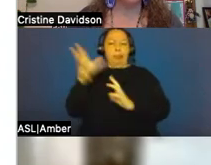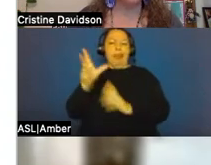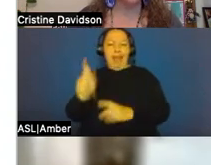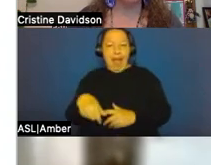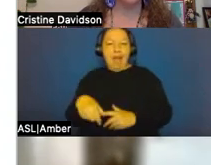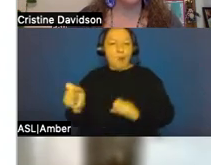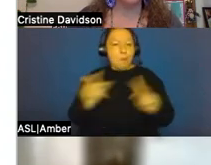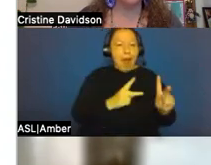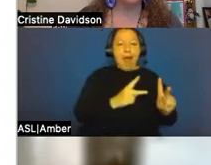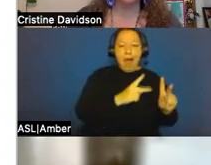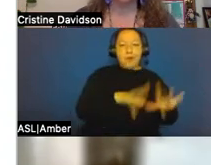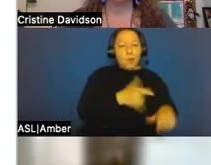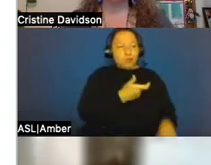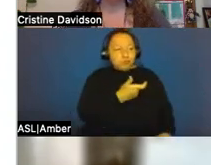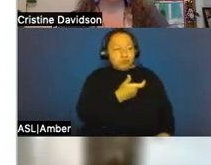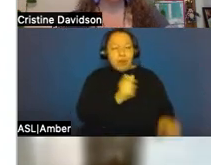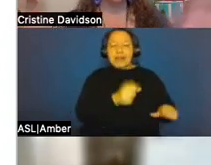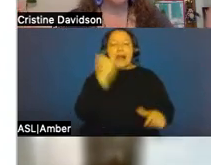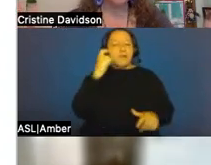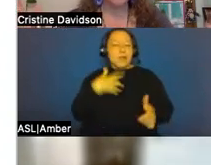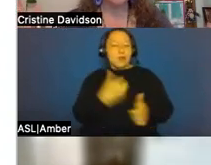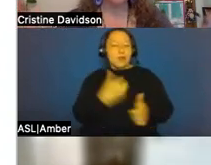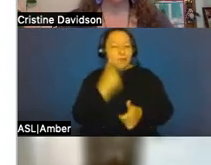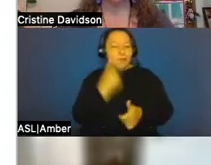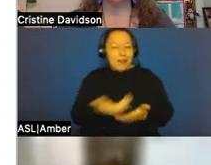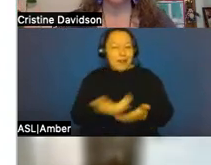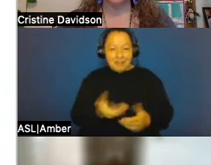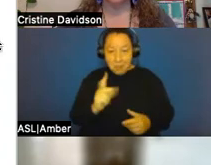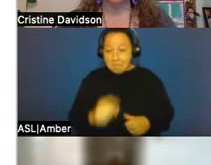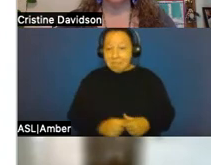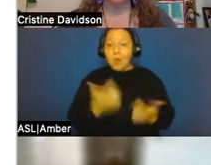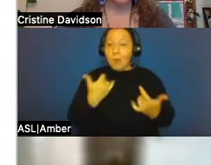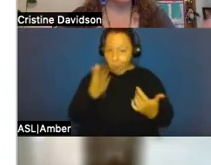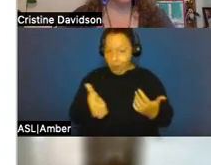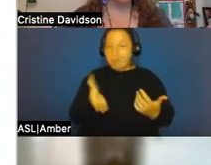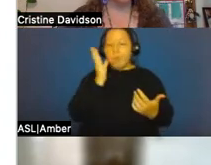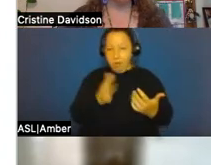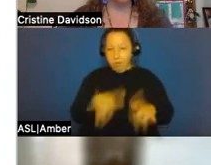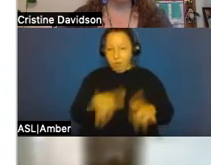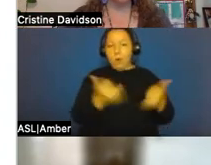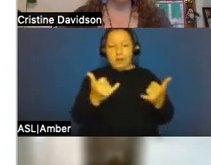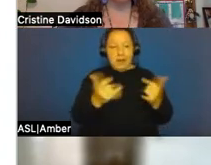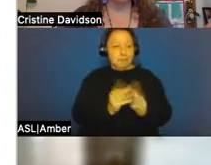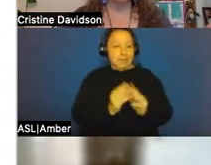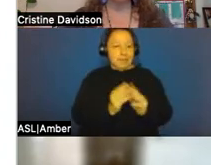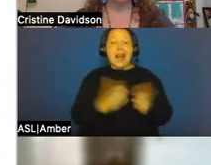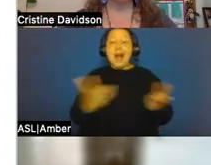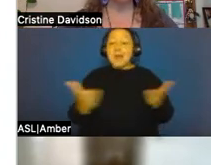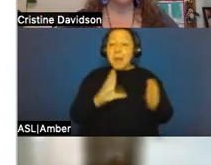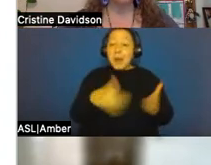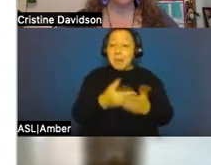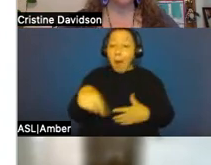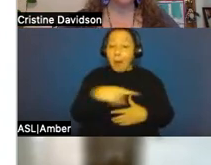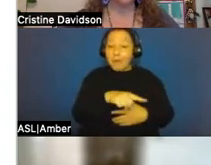if you need to catch up on anything. Okay. So I'm recording, and I was just welcoming everybody to the